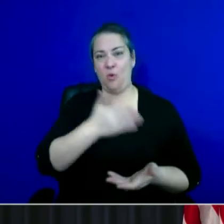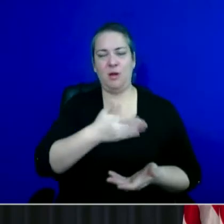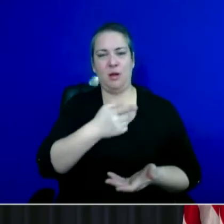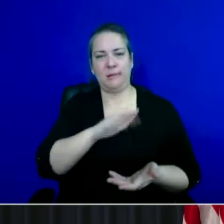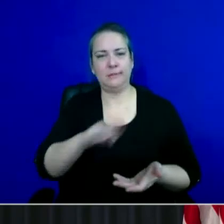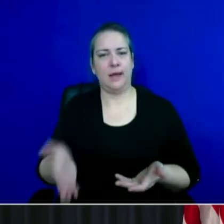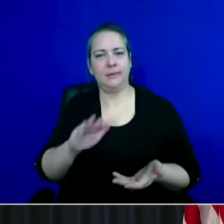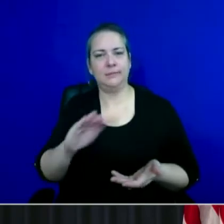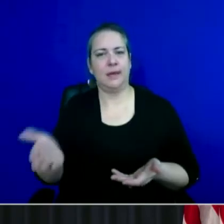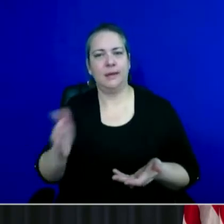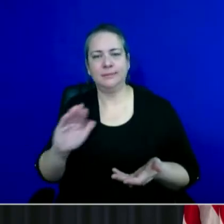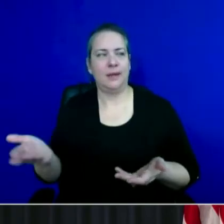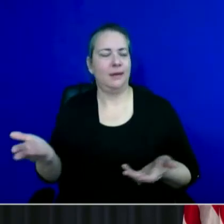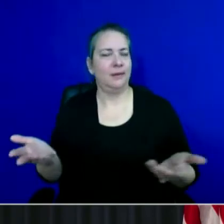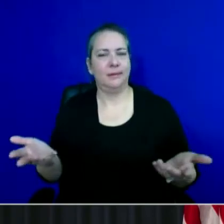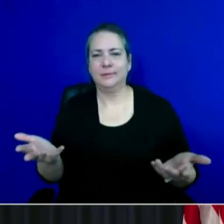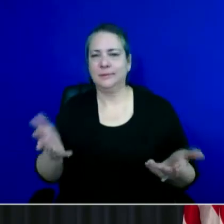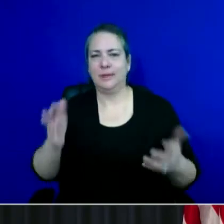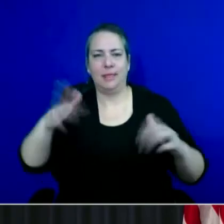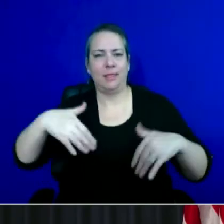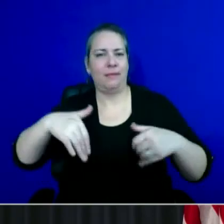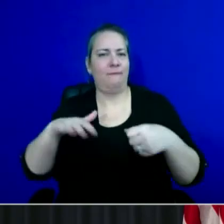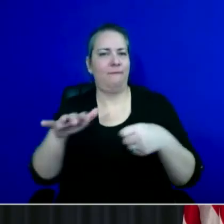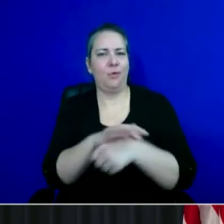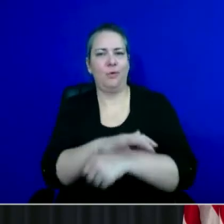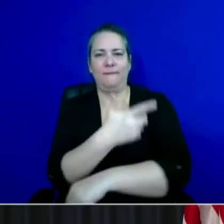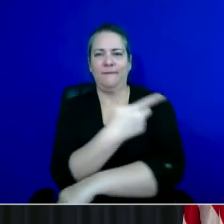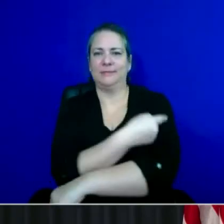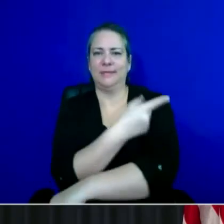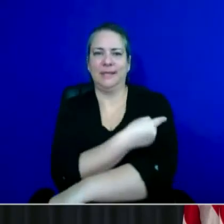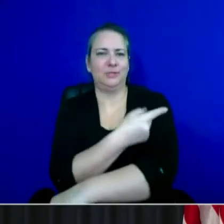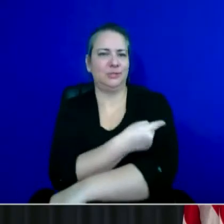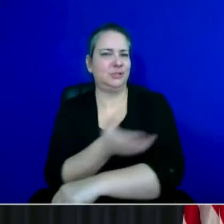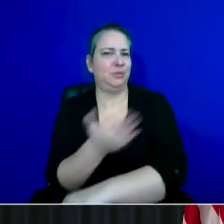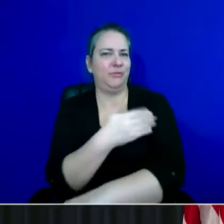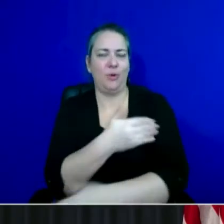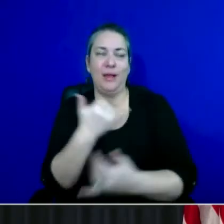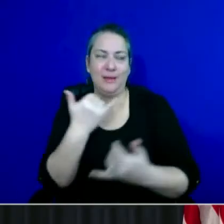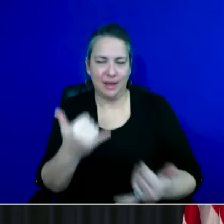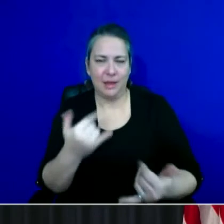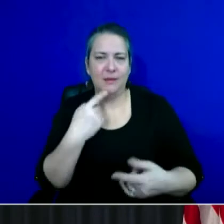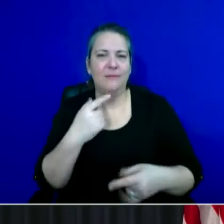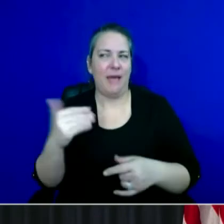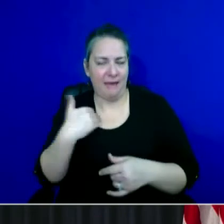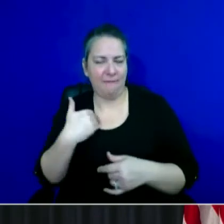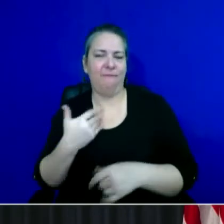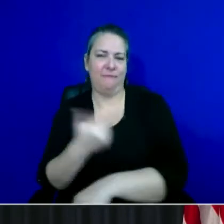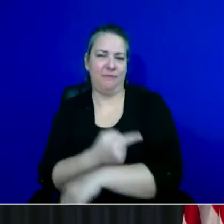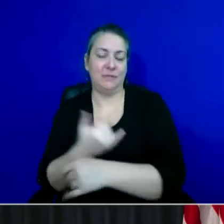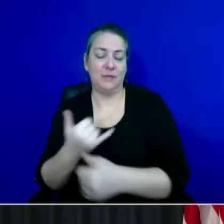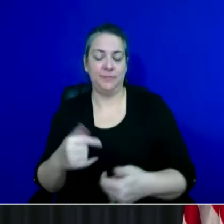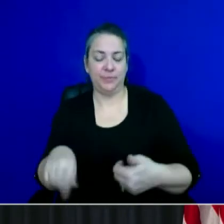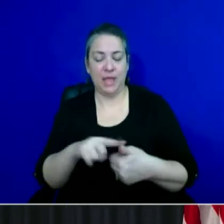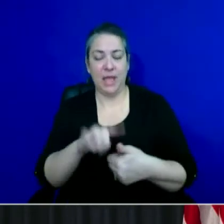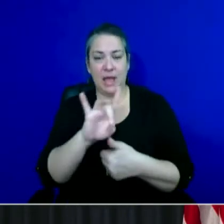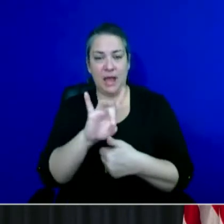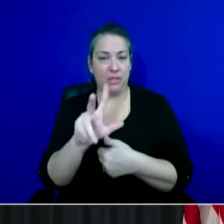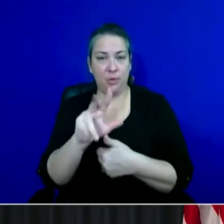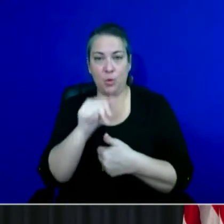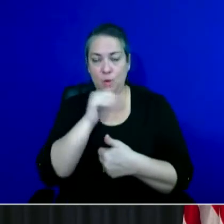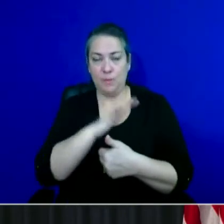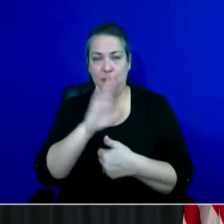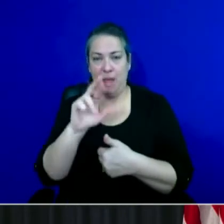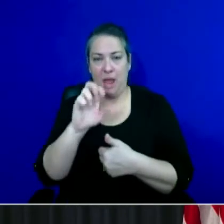the full course of vaccinations. We have an 83-year-old woman from Barron County, 90-year-old woman